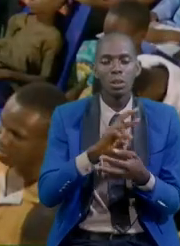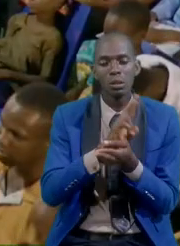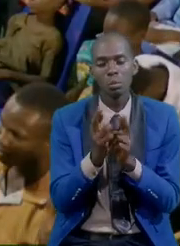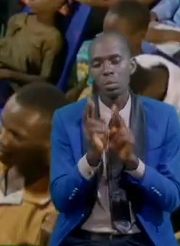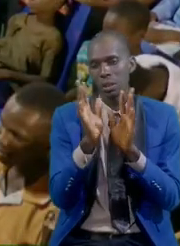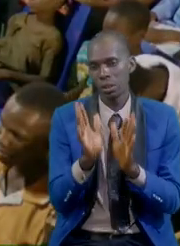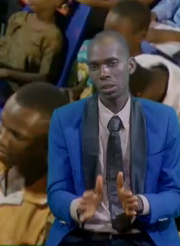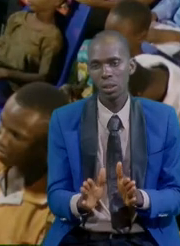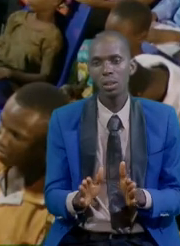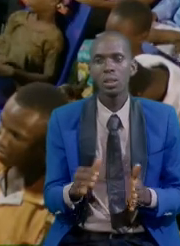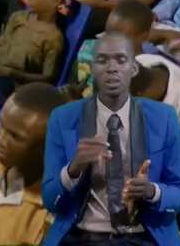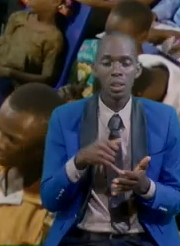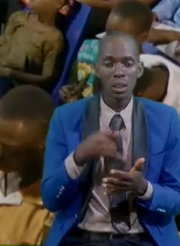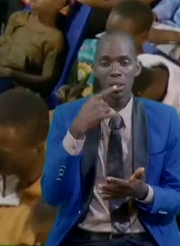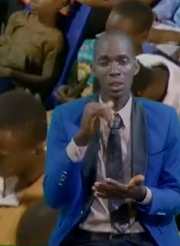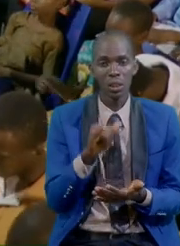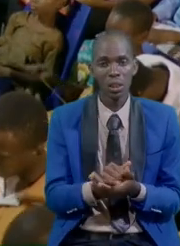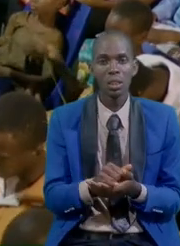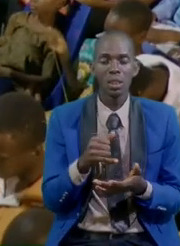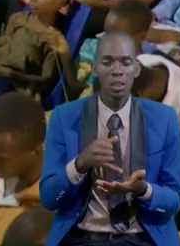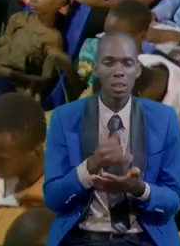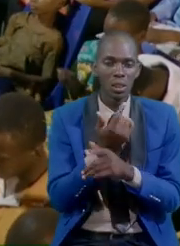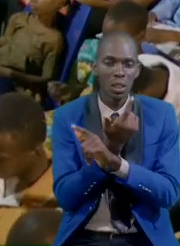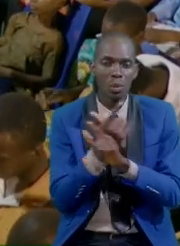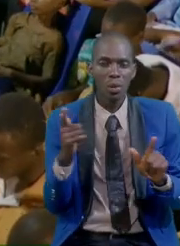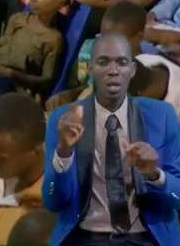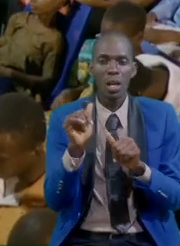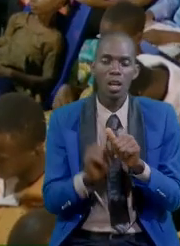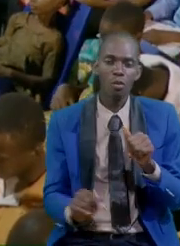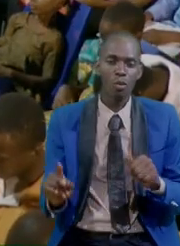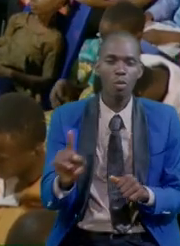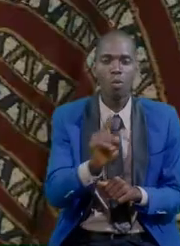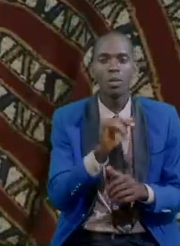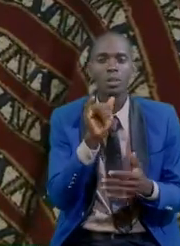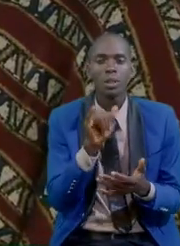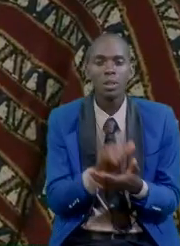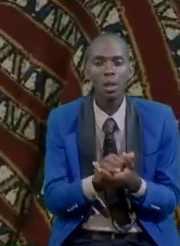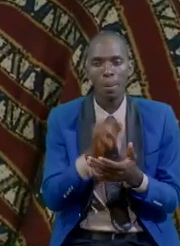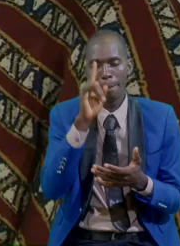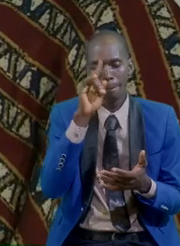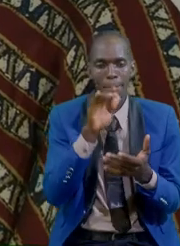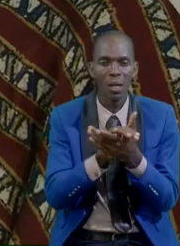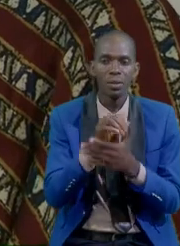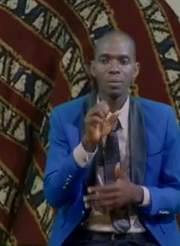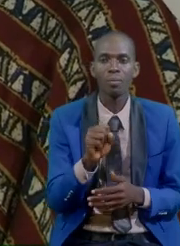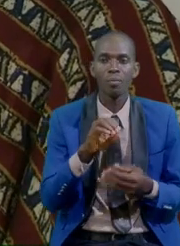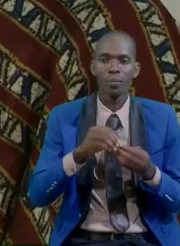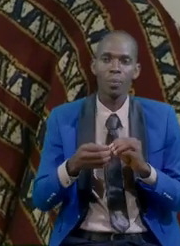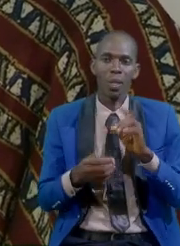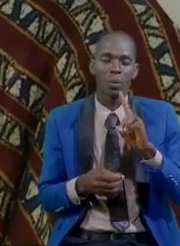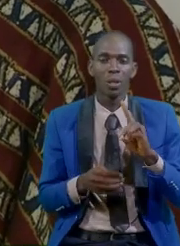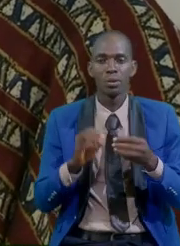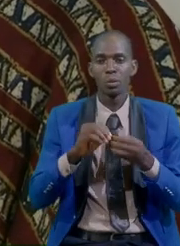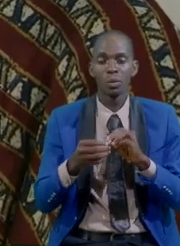it says that liberates everyone that believes. Number one, look at number